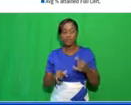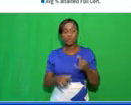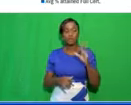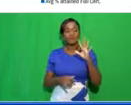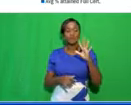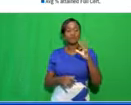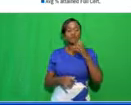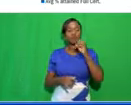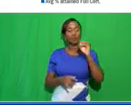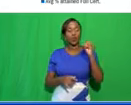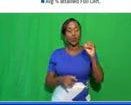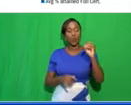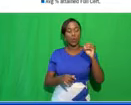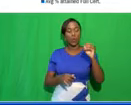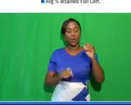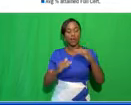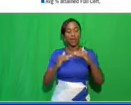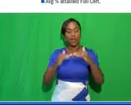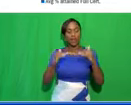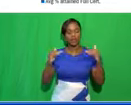with English and math.